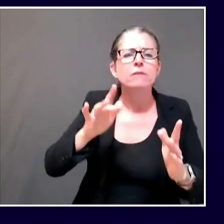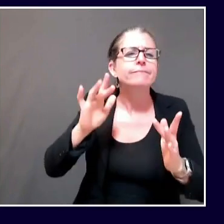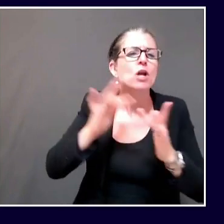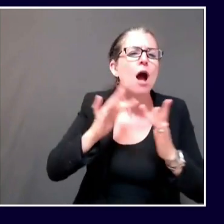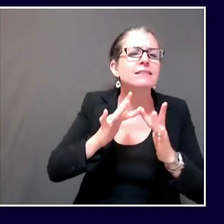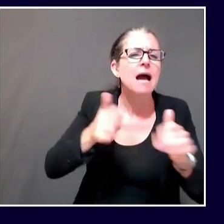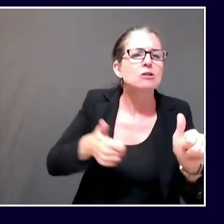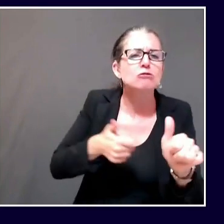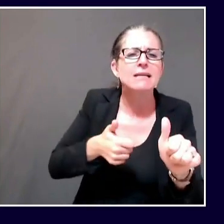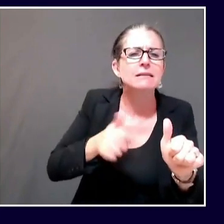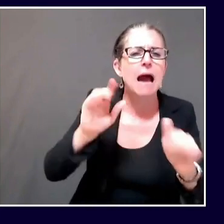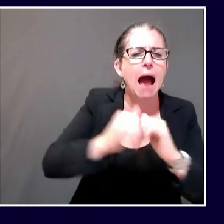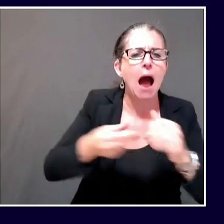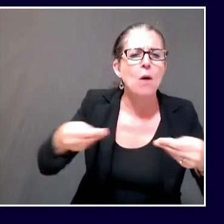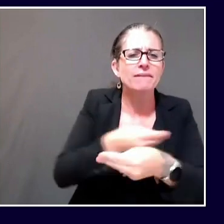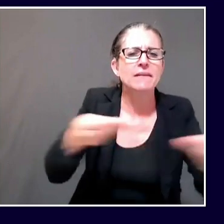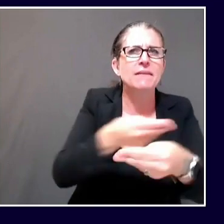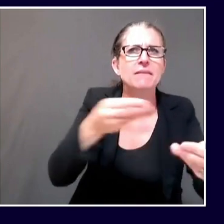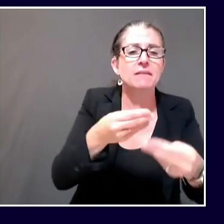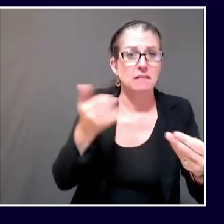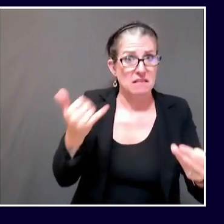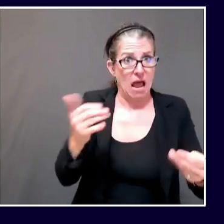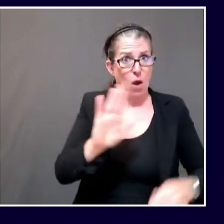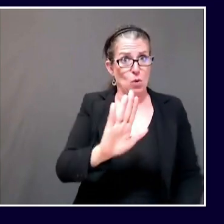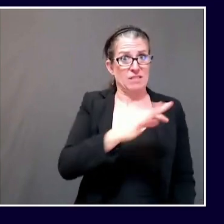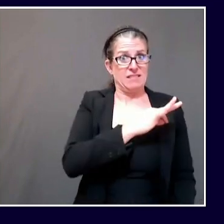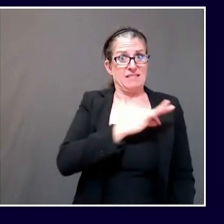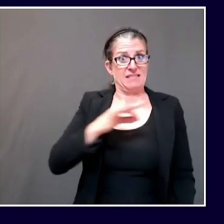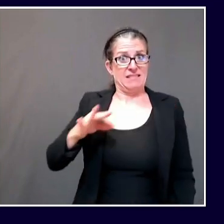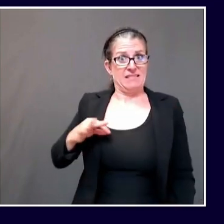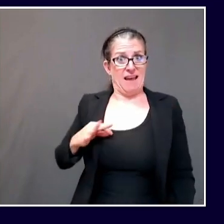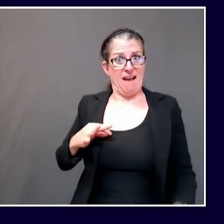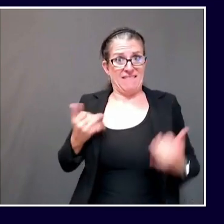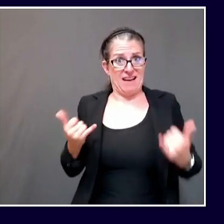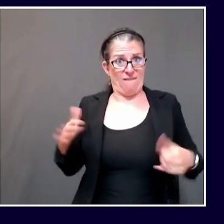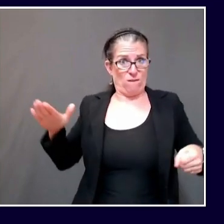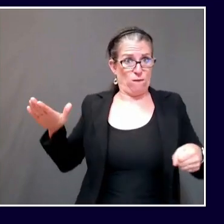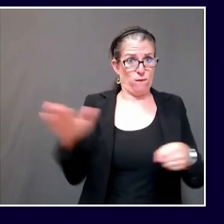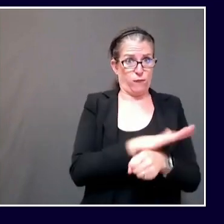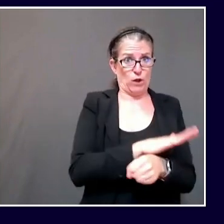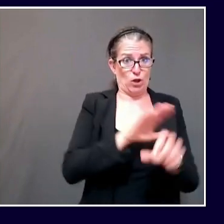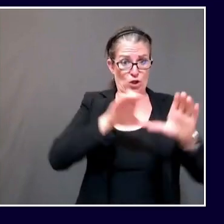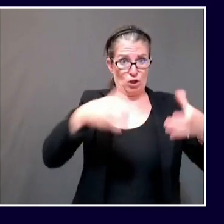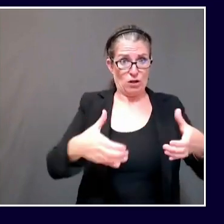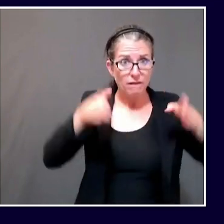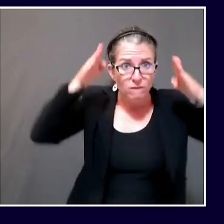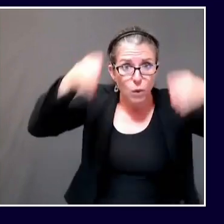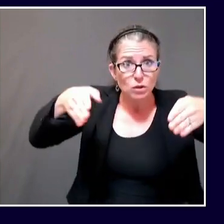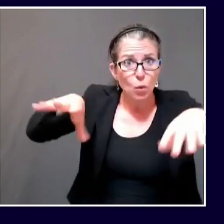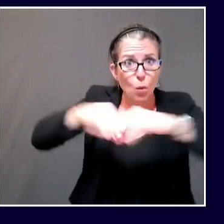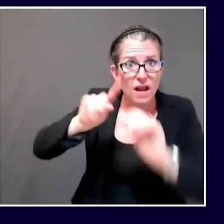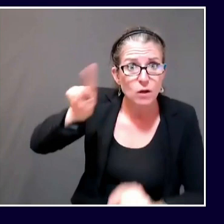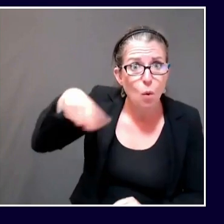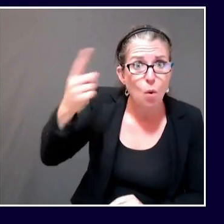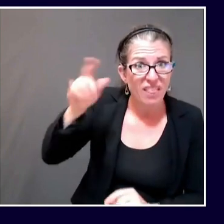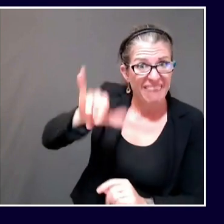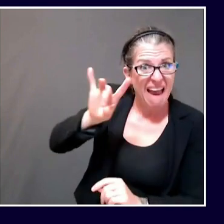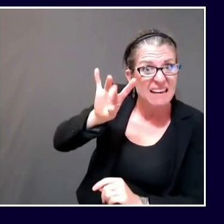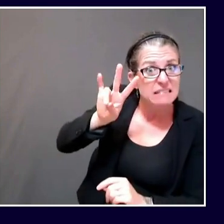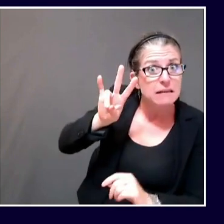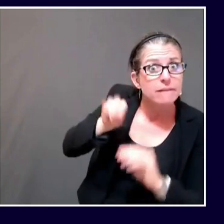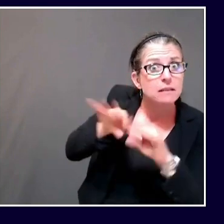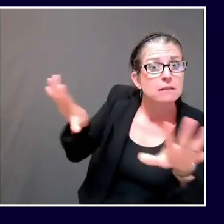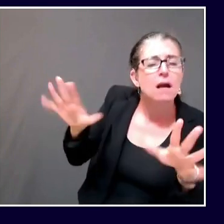of consumed, just investigating this one large outbreak? Mm-hmm. Sure, Charlie. So right now, the